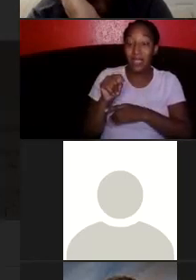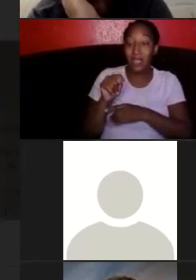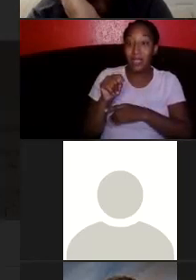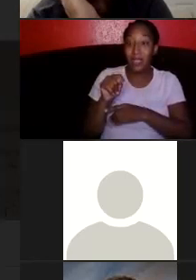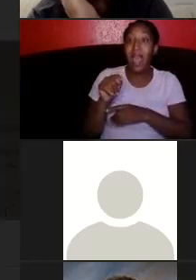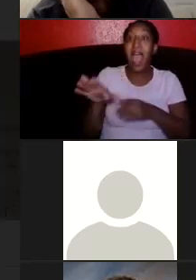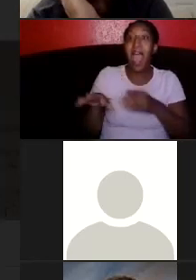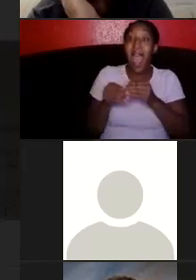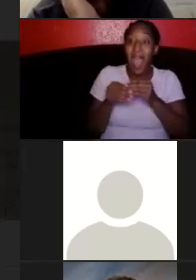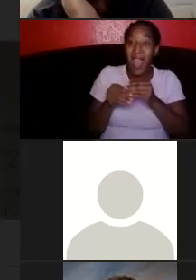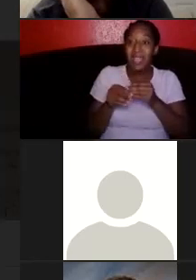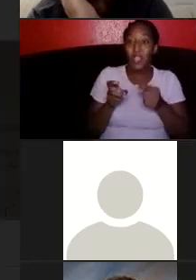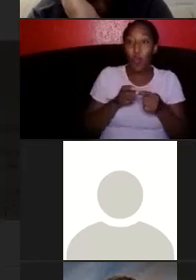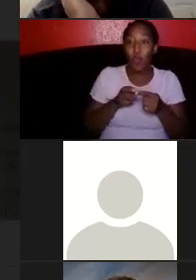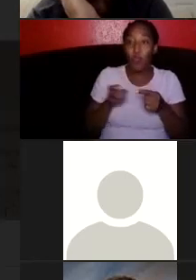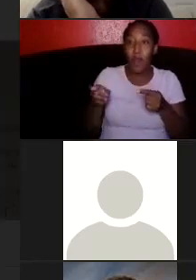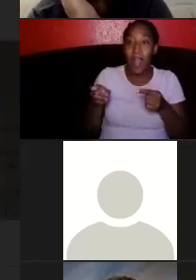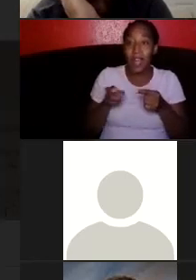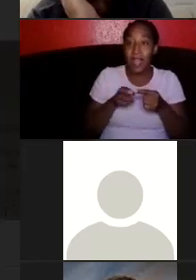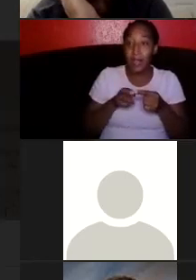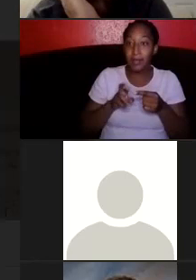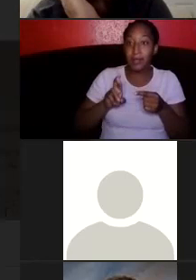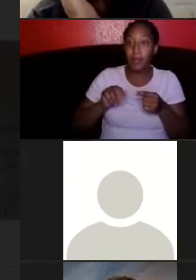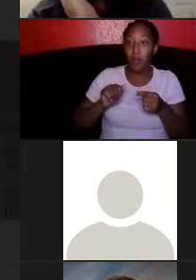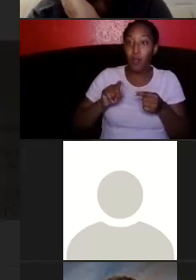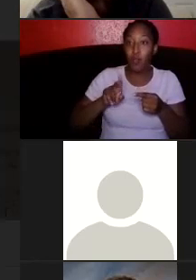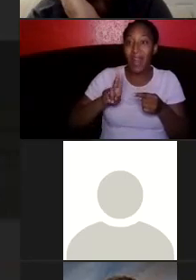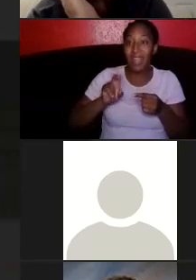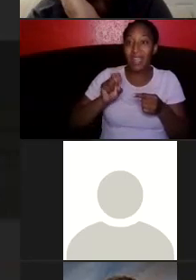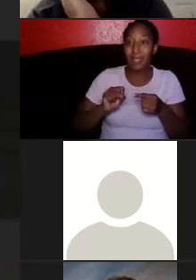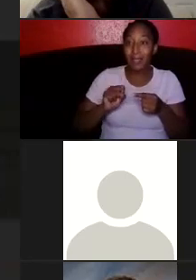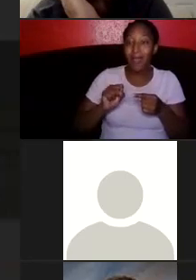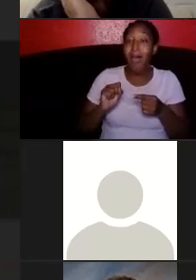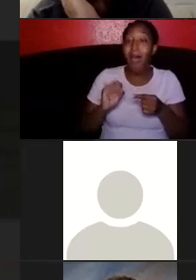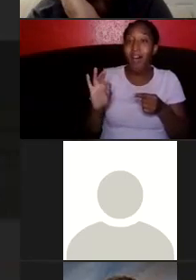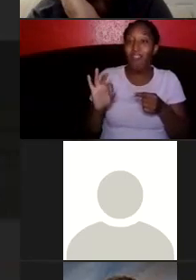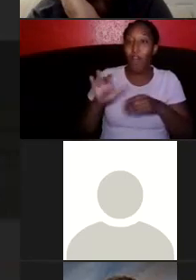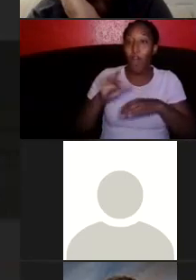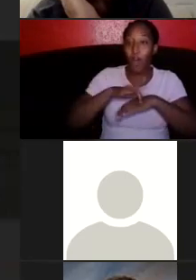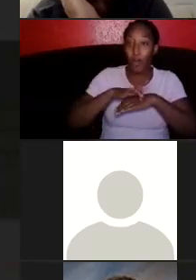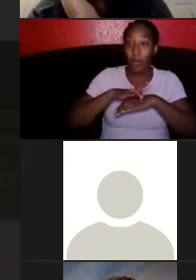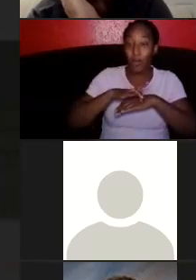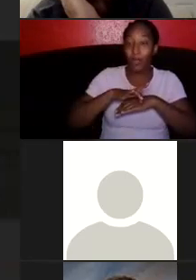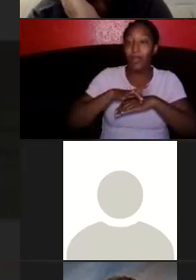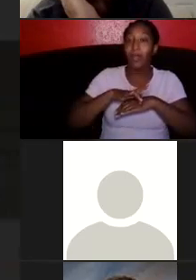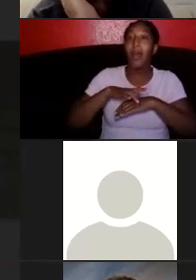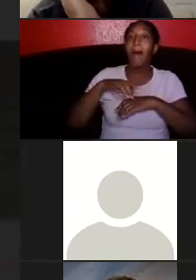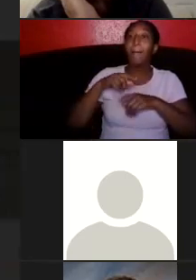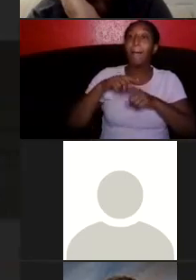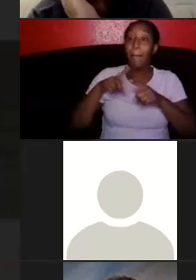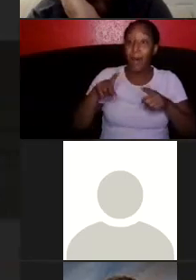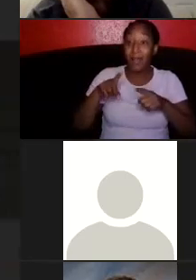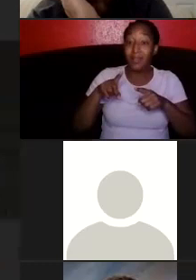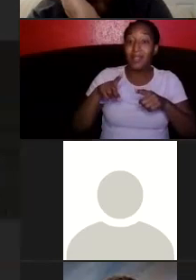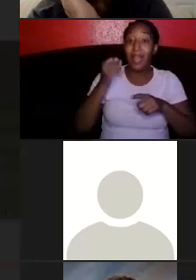Okay, if they were on the surface of the Earth, we use the radius of the Earth. But since they're 40,000 feet above the Earth, we have